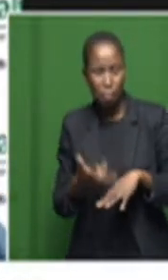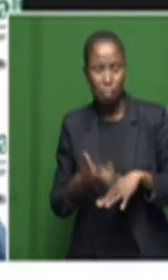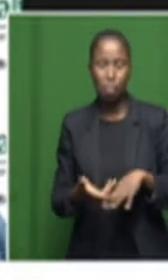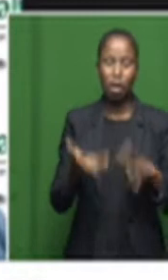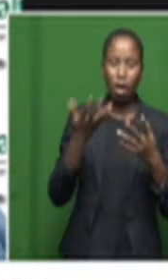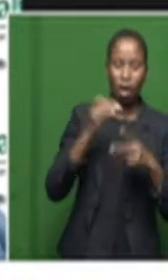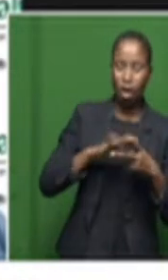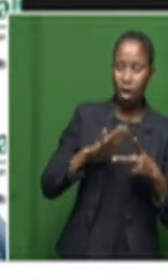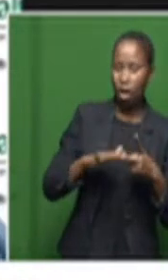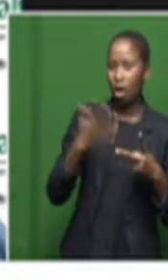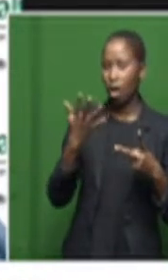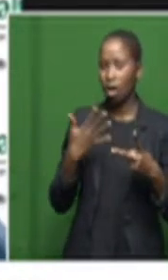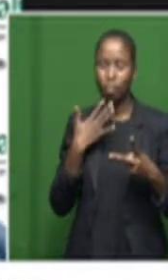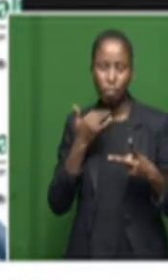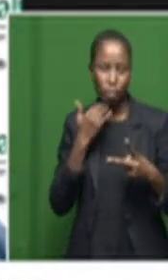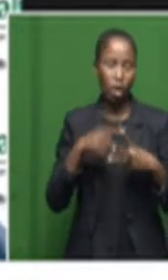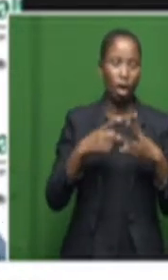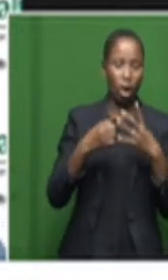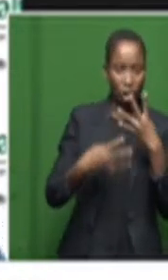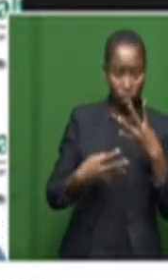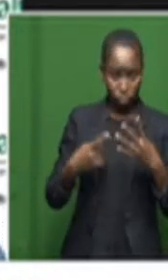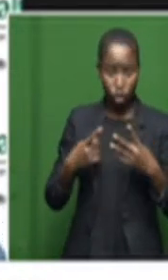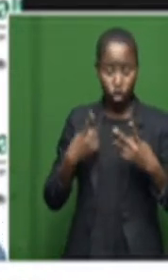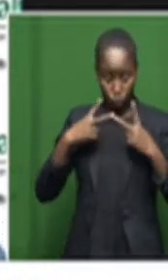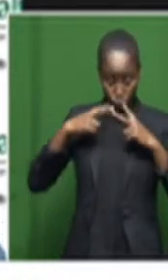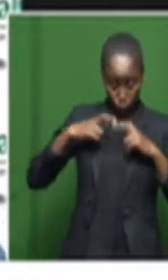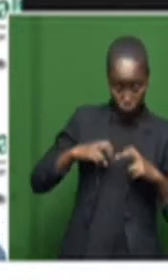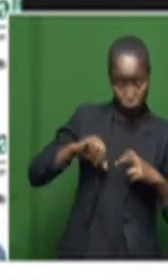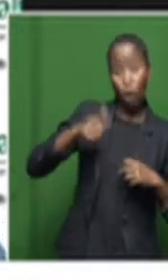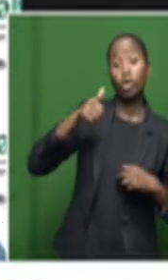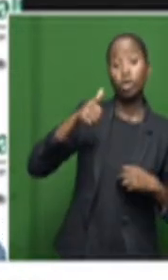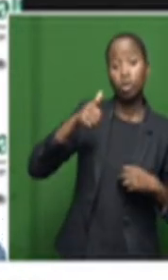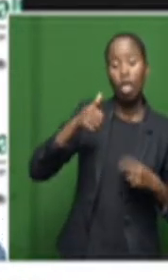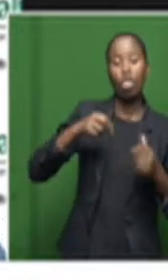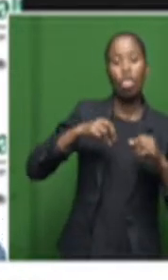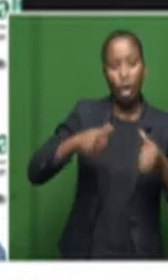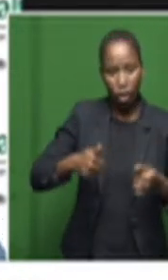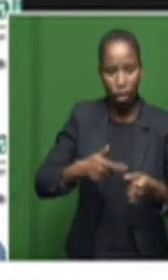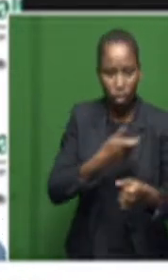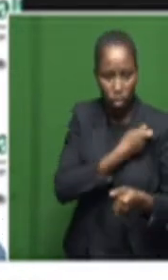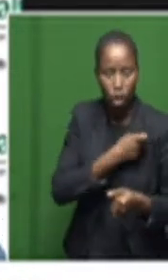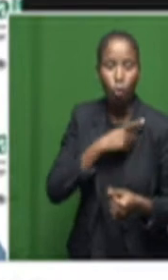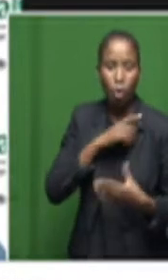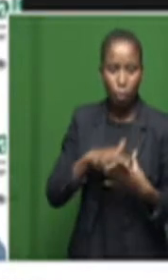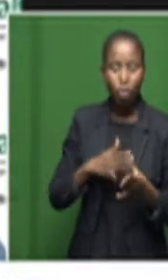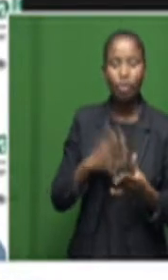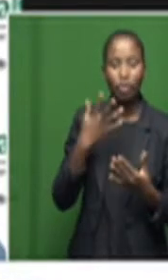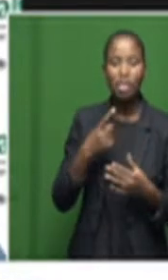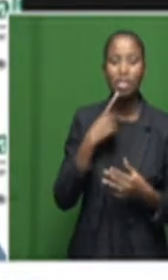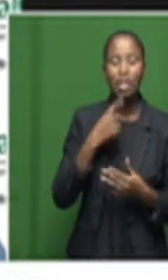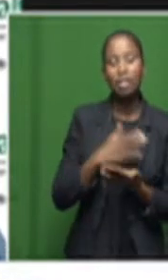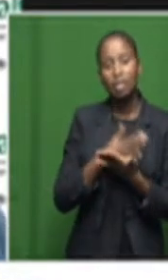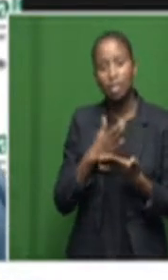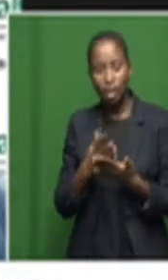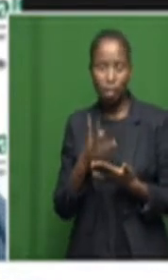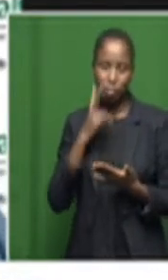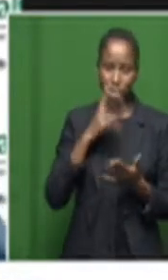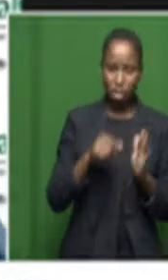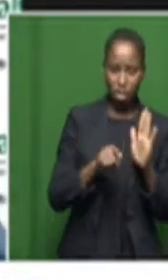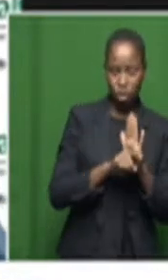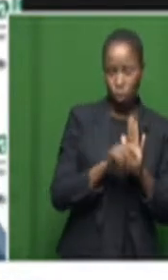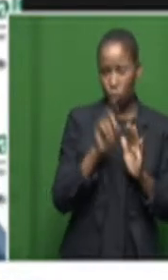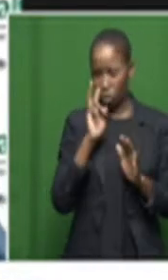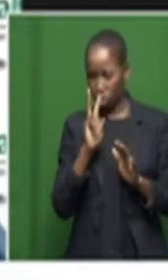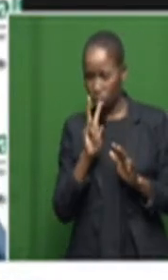other health conditions before we vaccinate them. Since we always encourage that those who have got the symptoms, those who have taken a flu